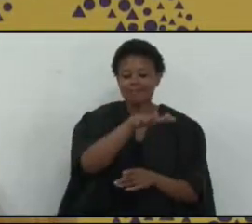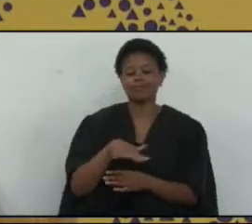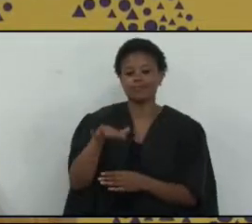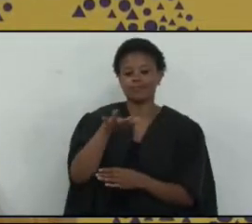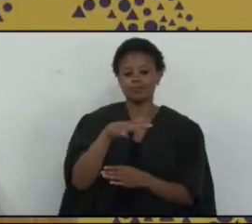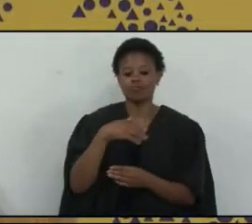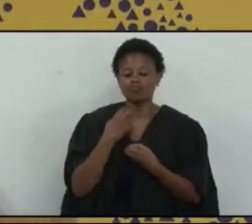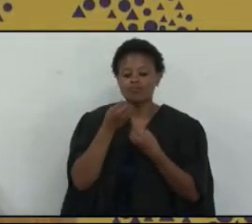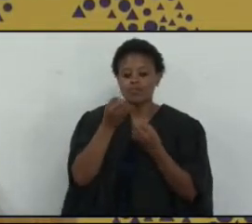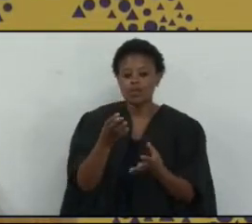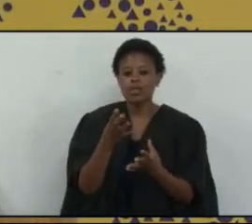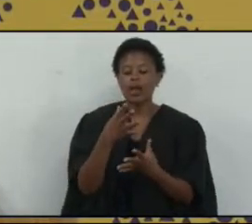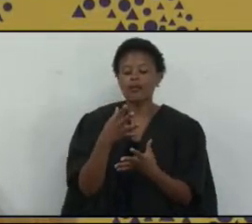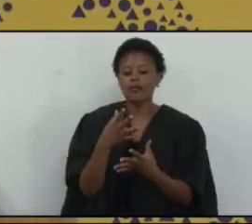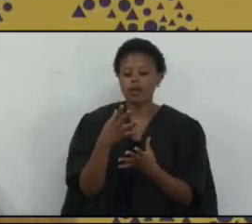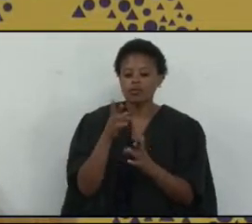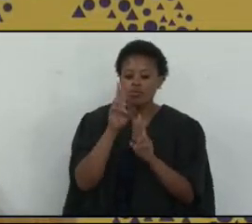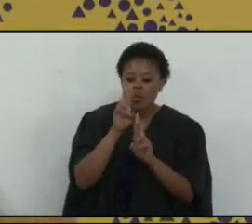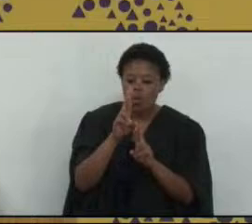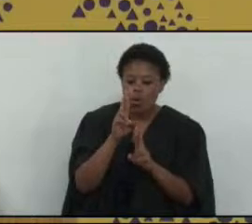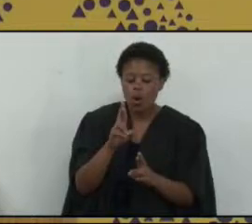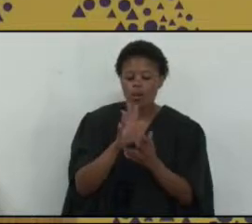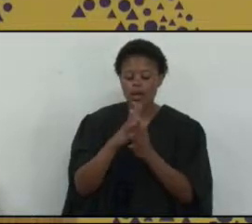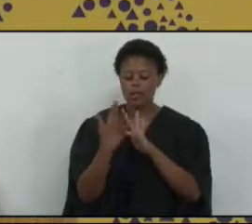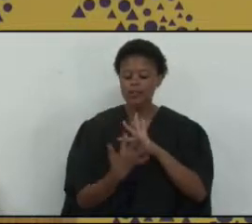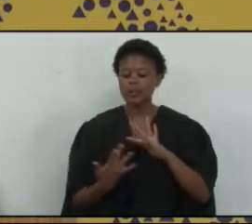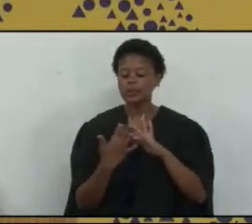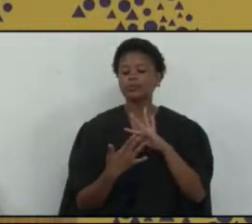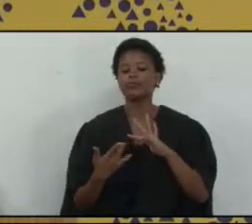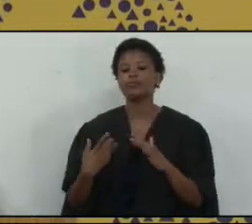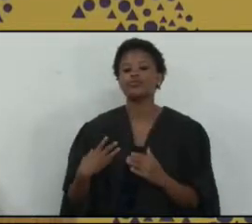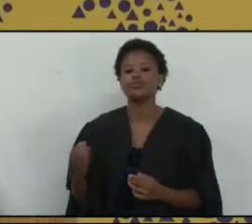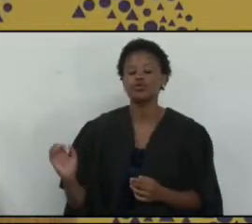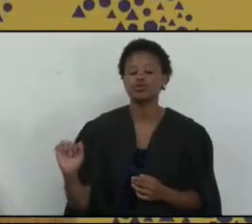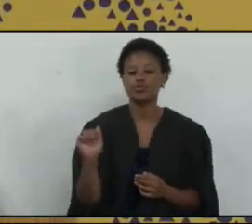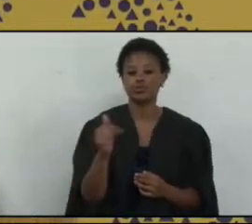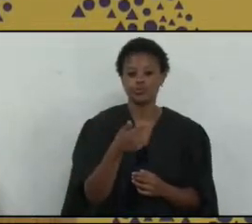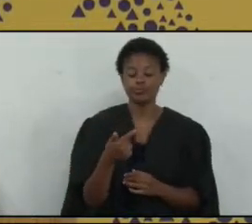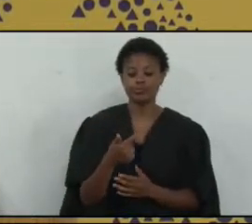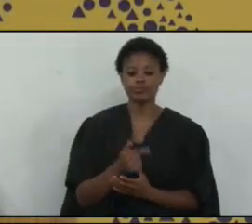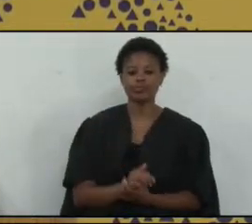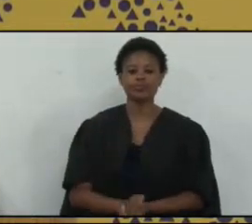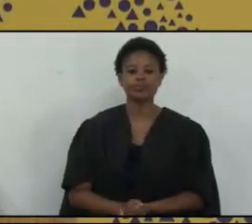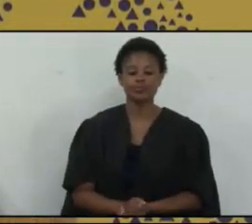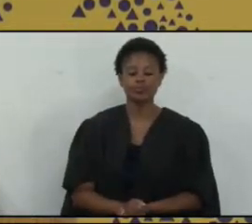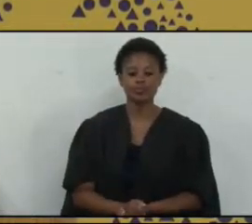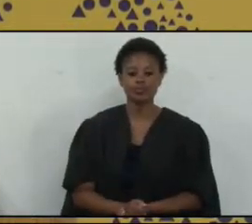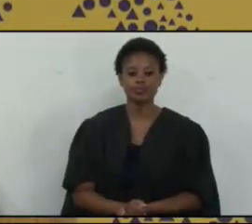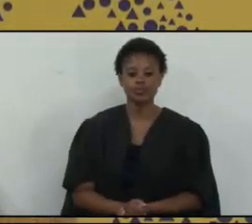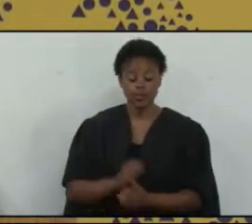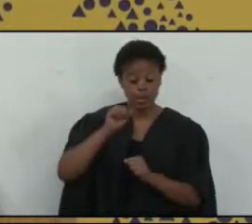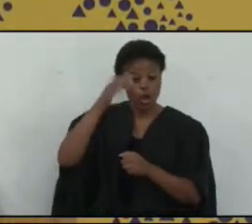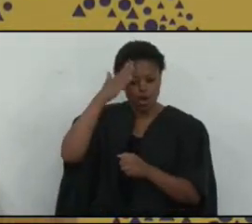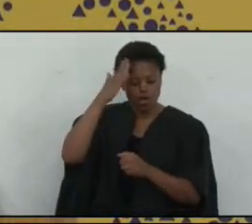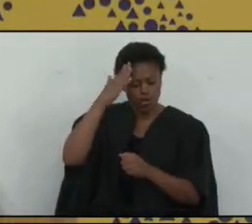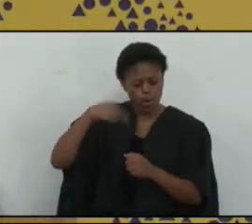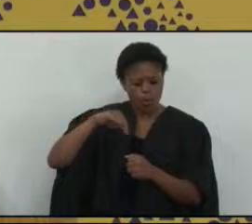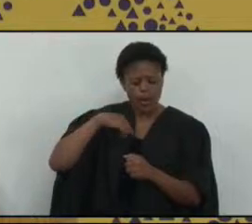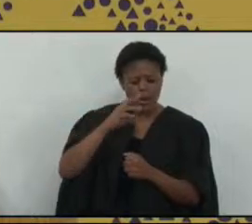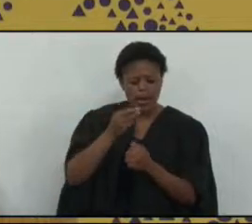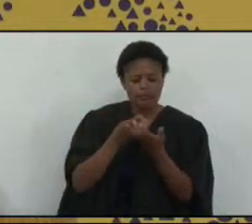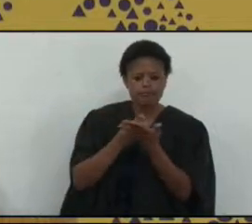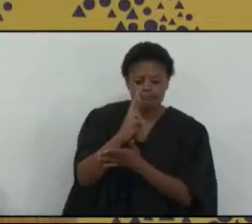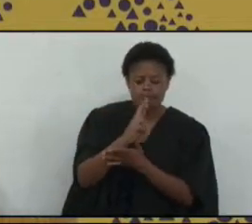message of hope and inspiration to you all. You all know we have many rights and a